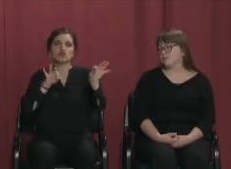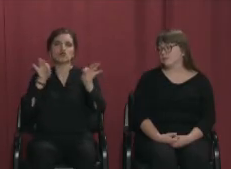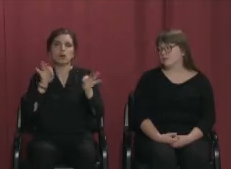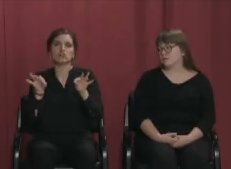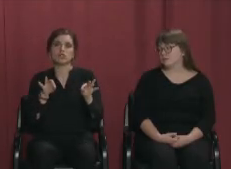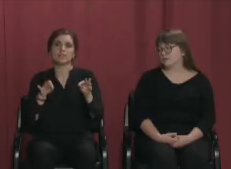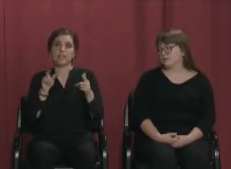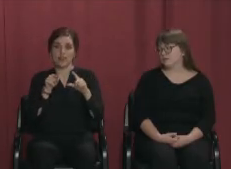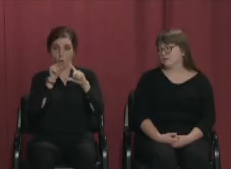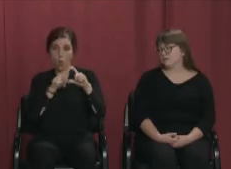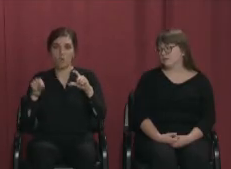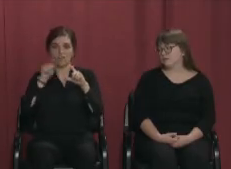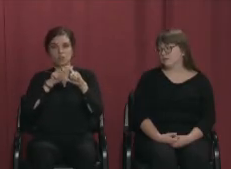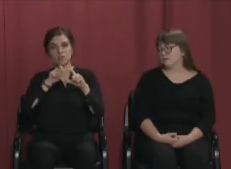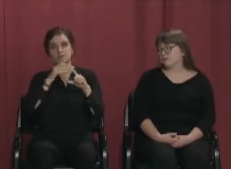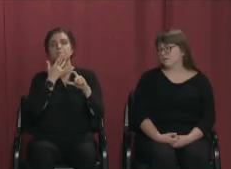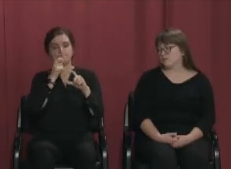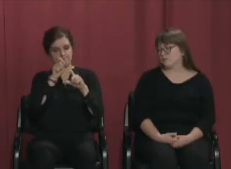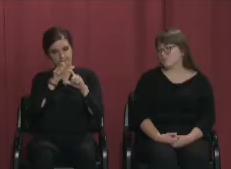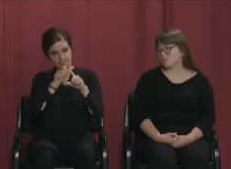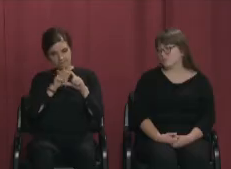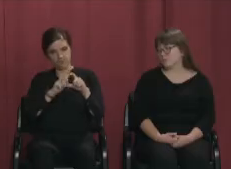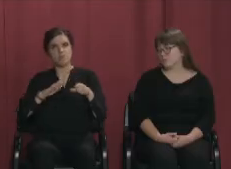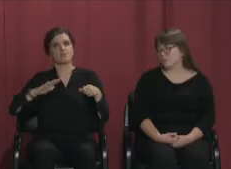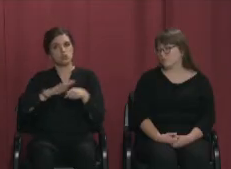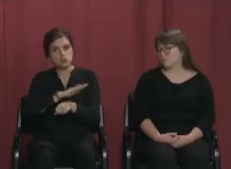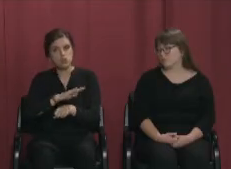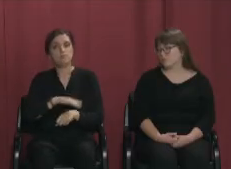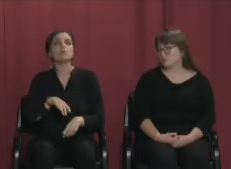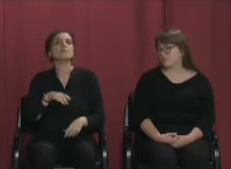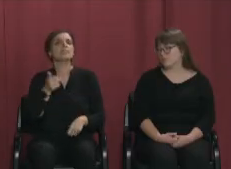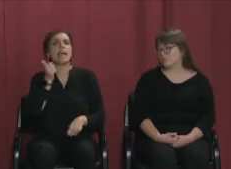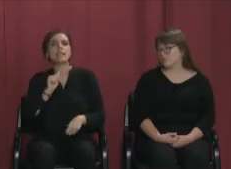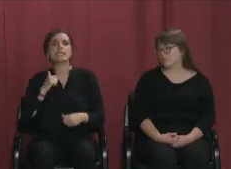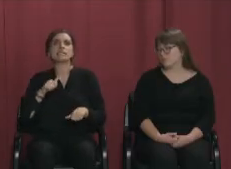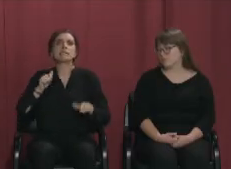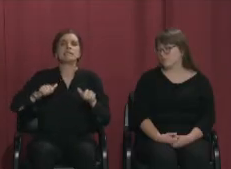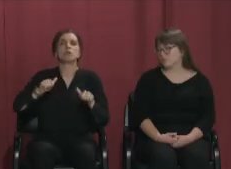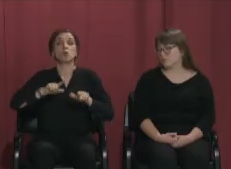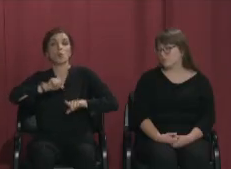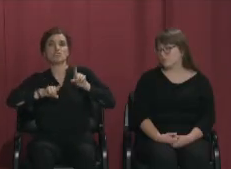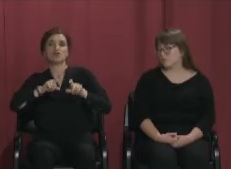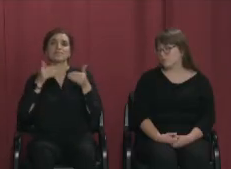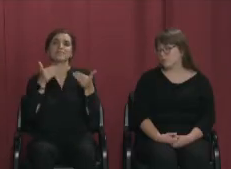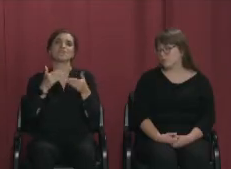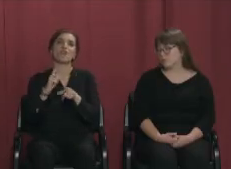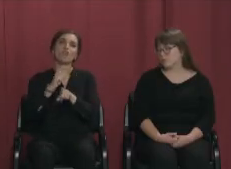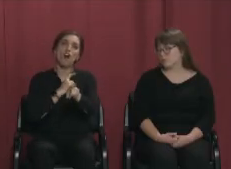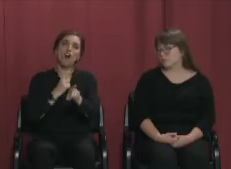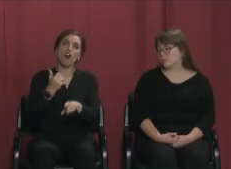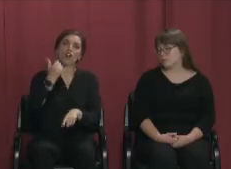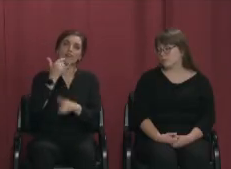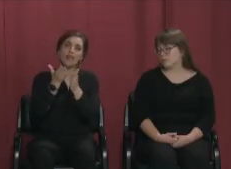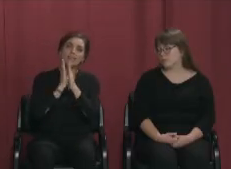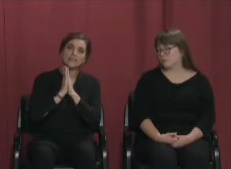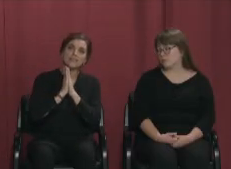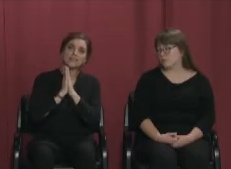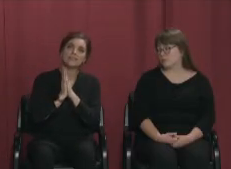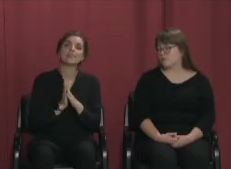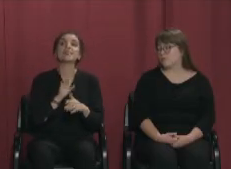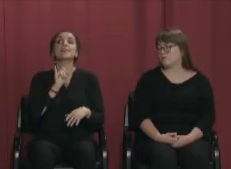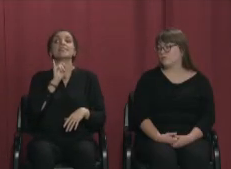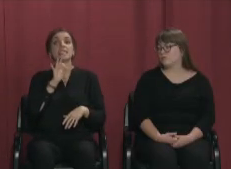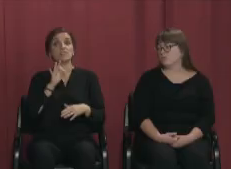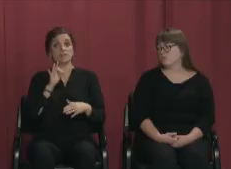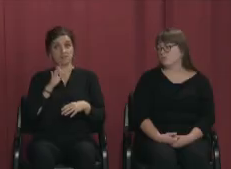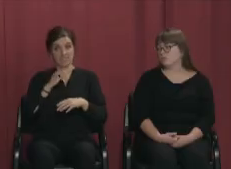do have any questions, please give us a call. The only other thing that to prepare people is on election day, if you're going out to vote on election day,